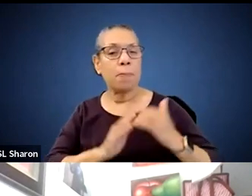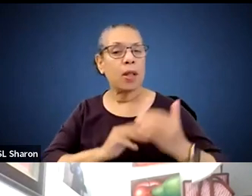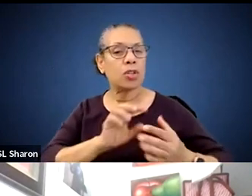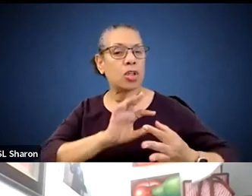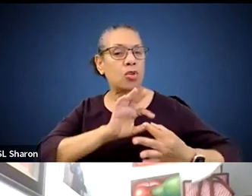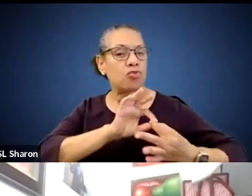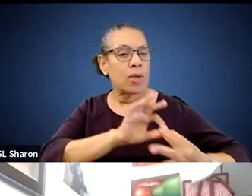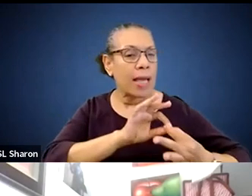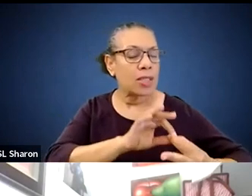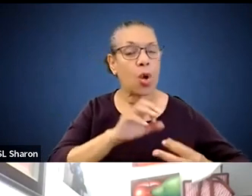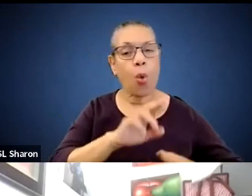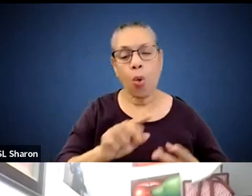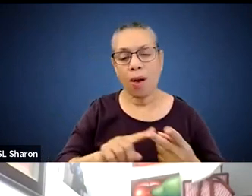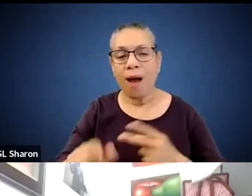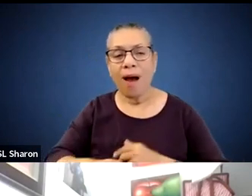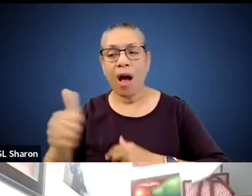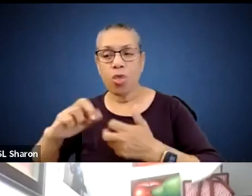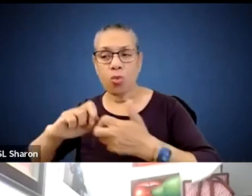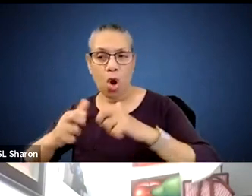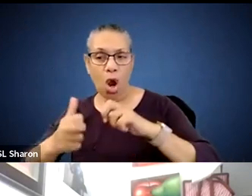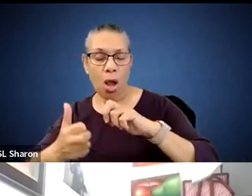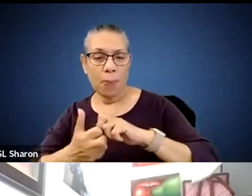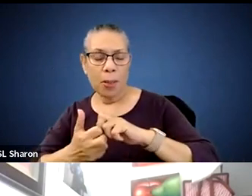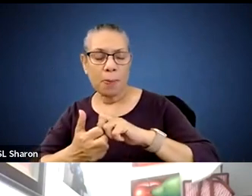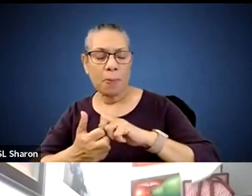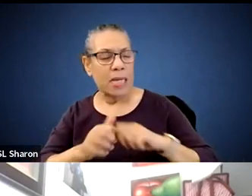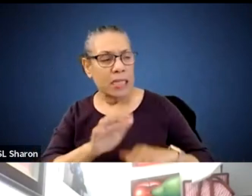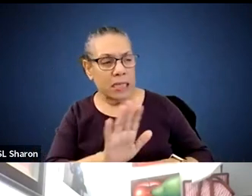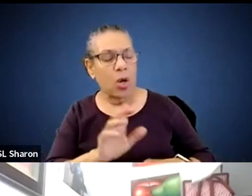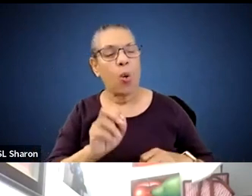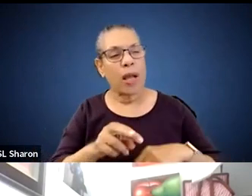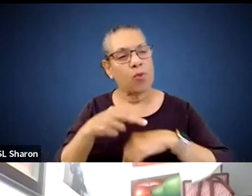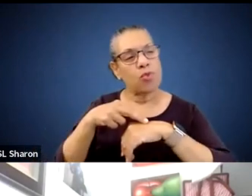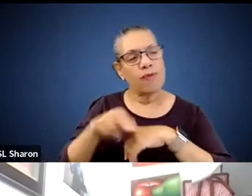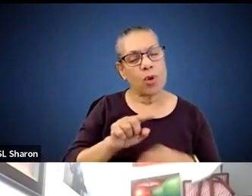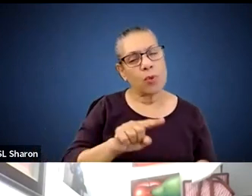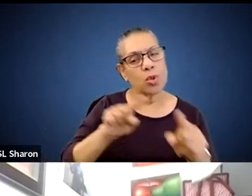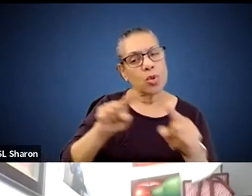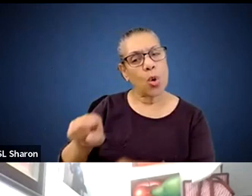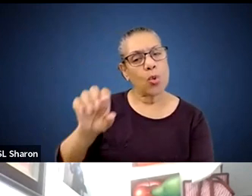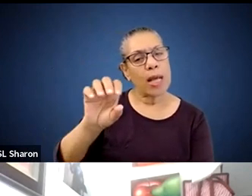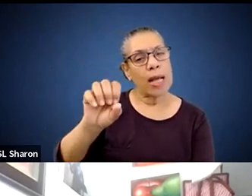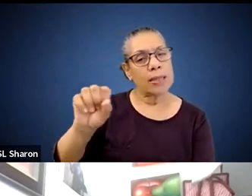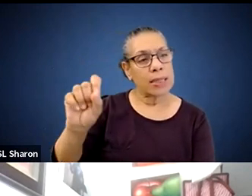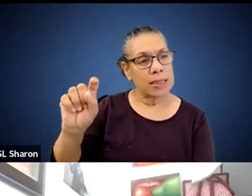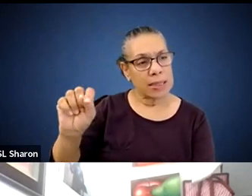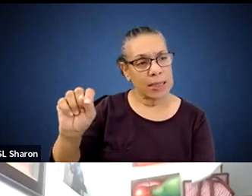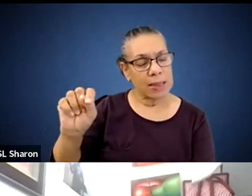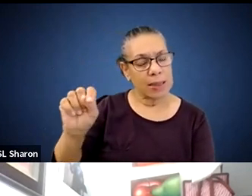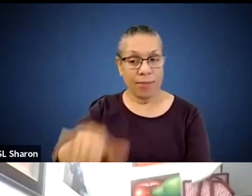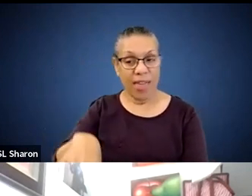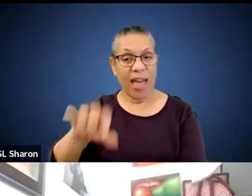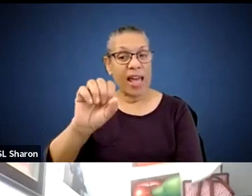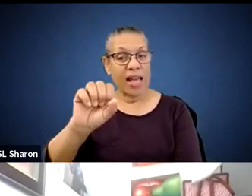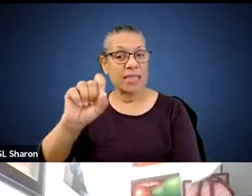are maybe some more complex challenges that are referral to the SST is made to help better support that